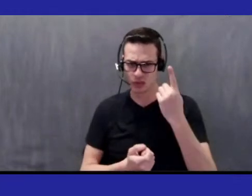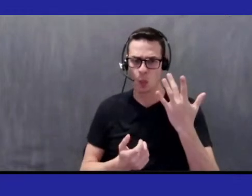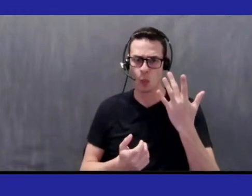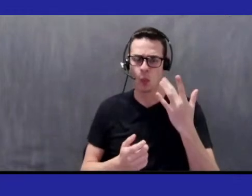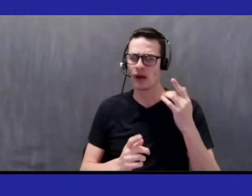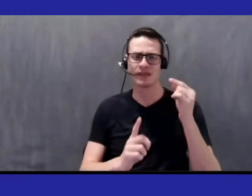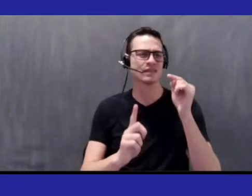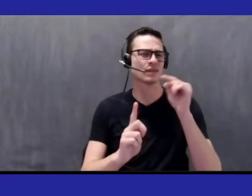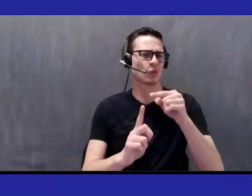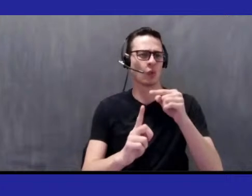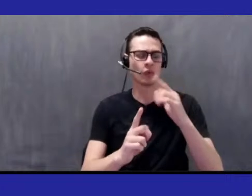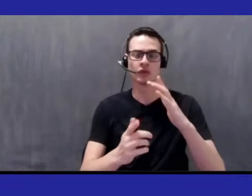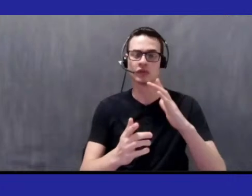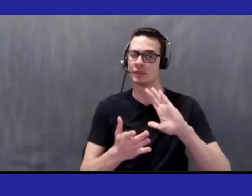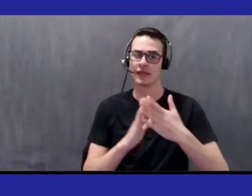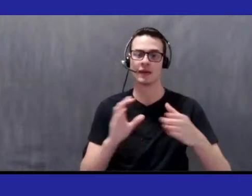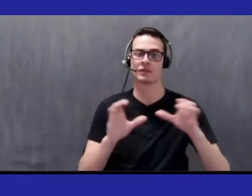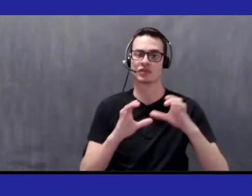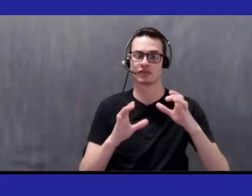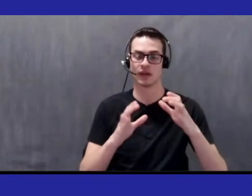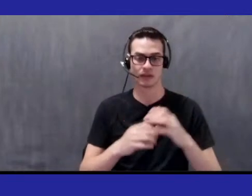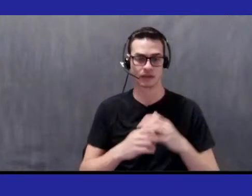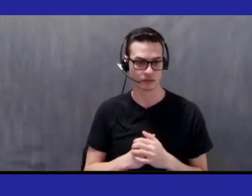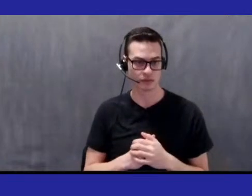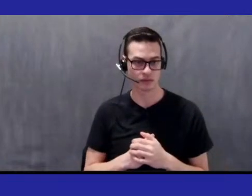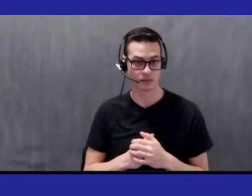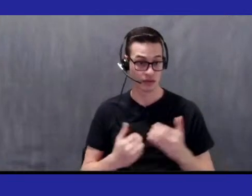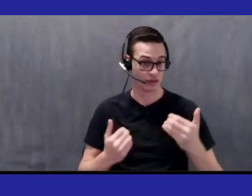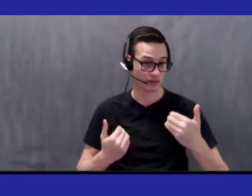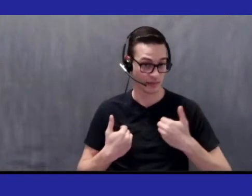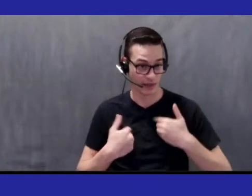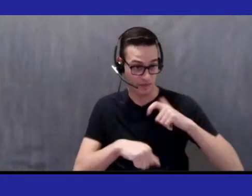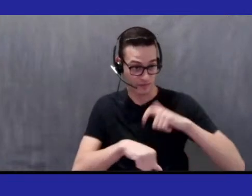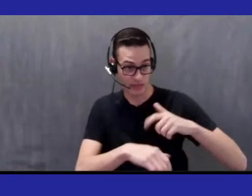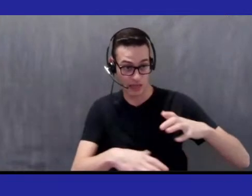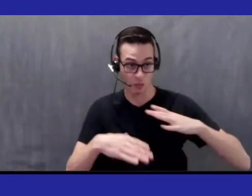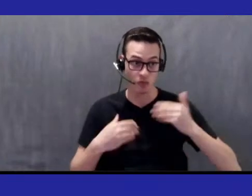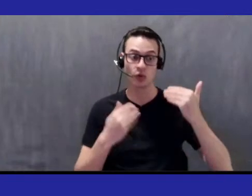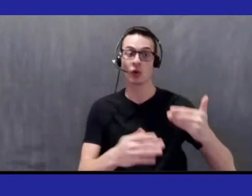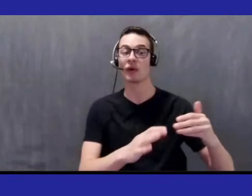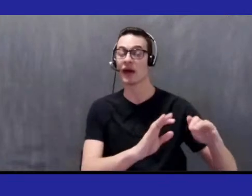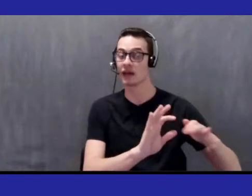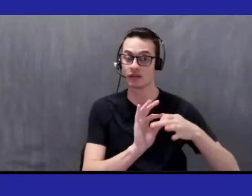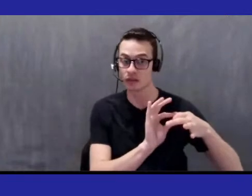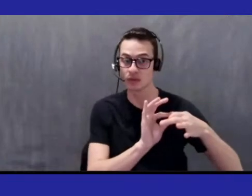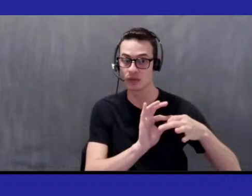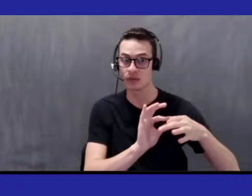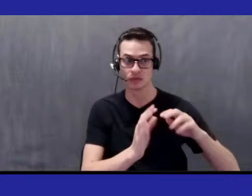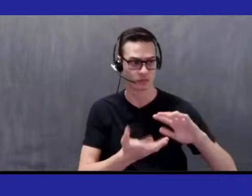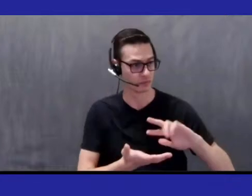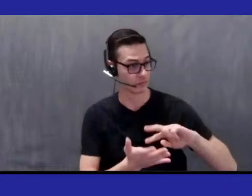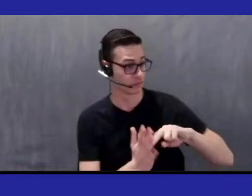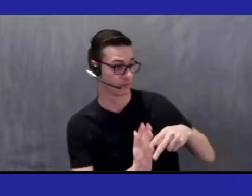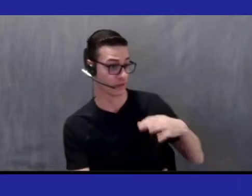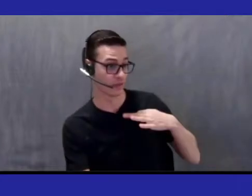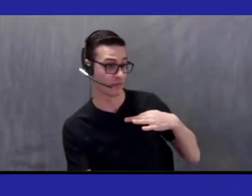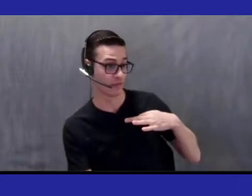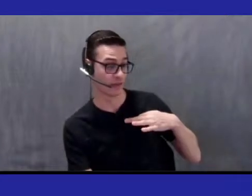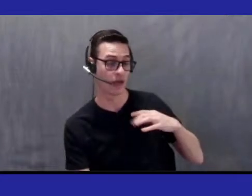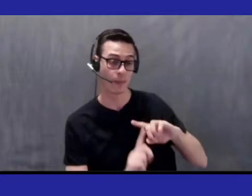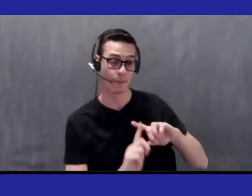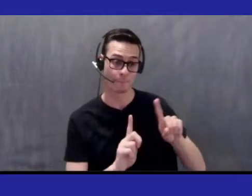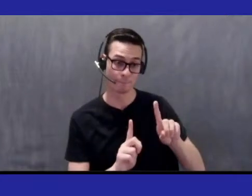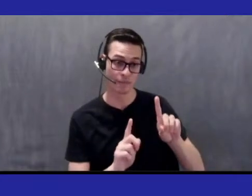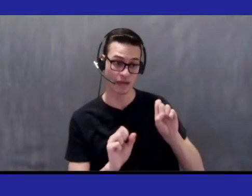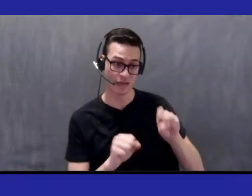it. Do they either get the time off to do it, or do they get? They volunteer. But I can tell you, as we sit